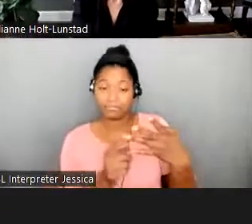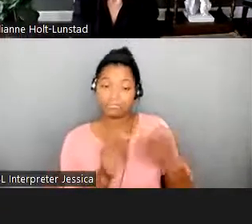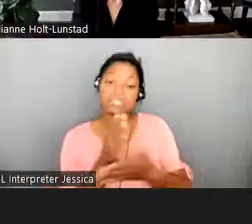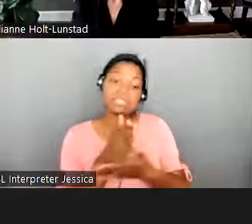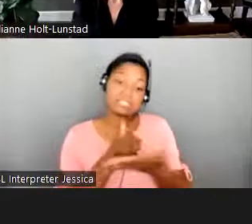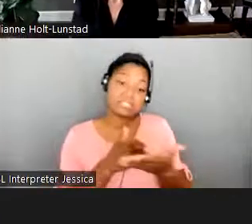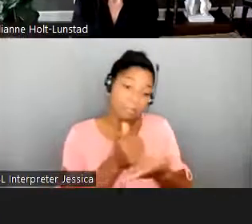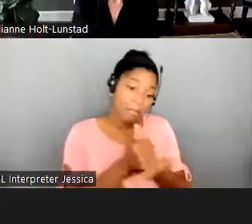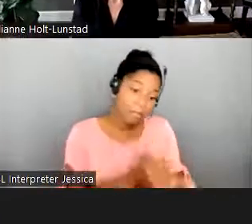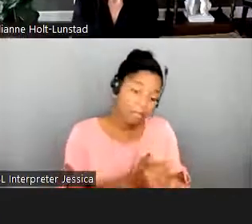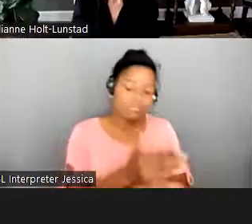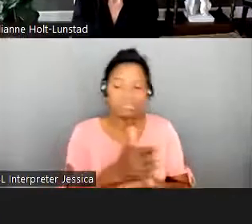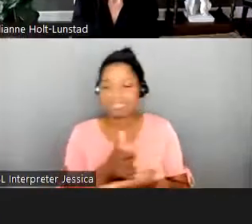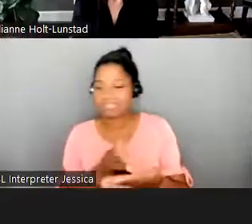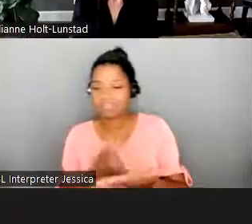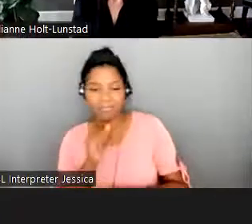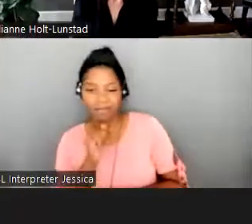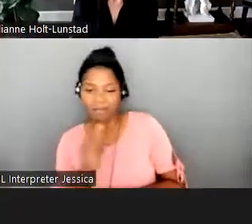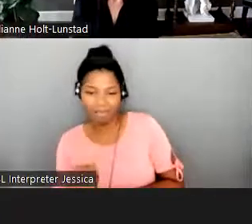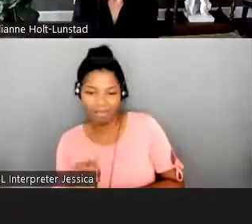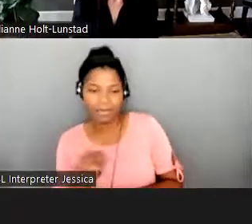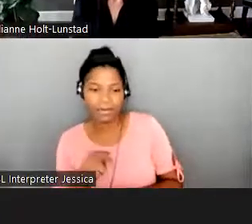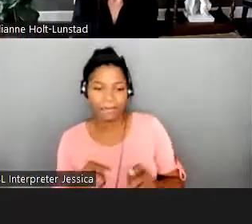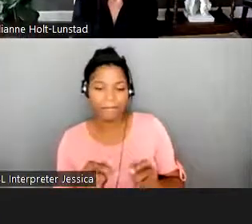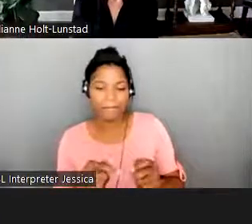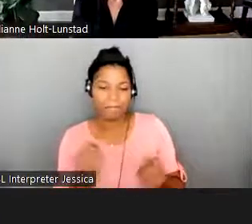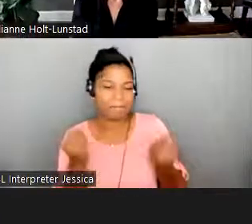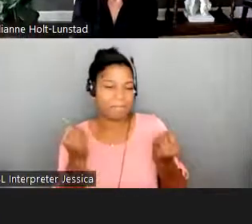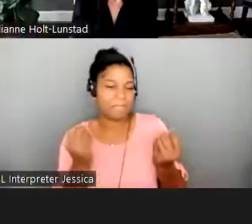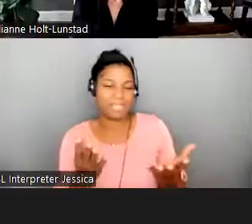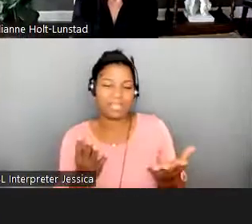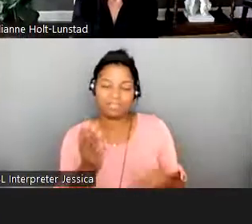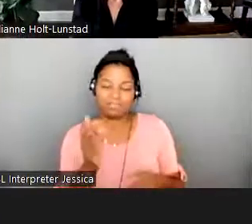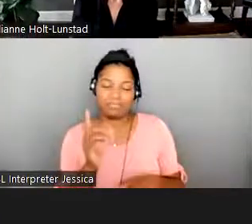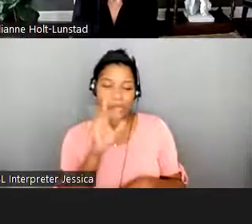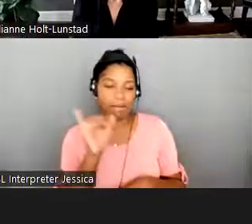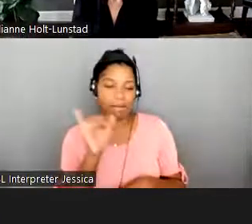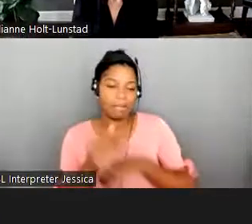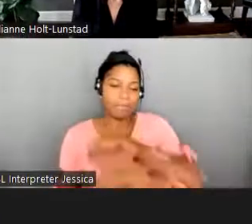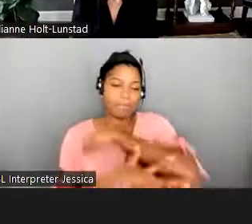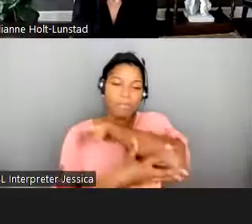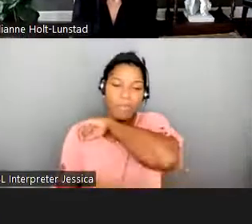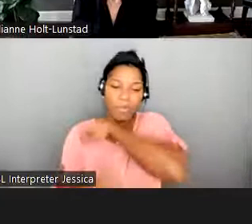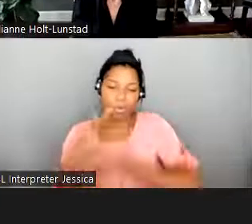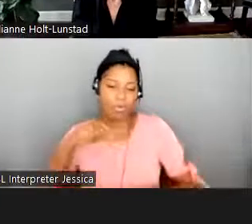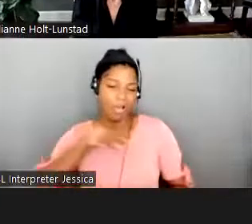them were deemed to be poor quality evaluations.